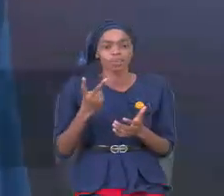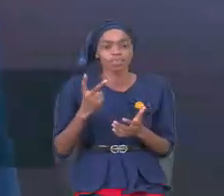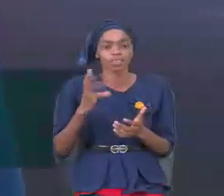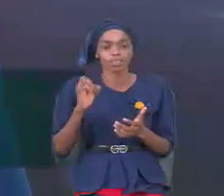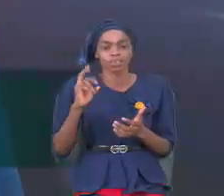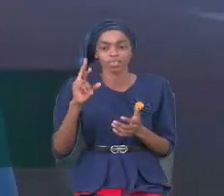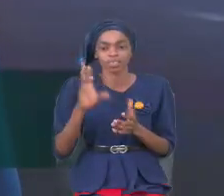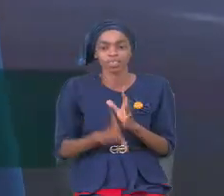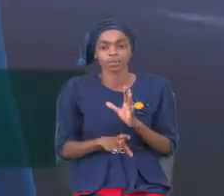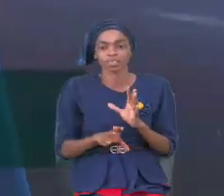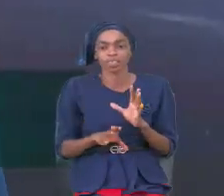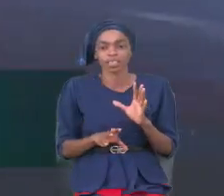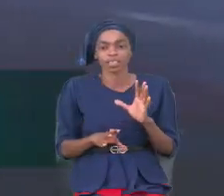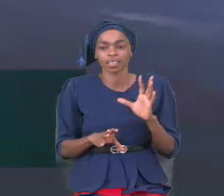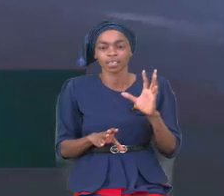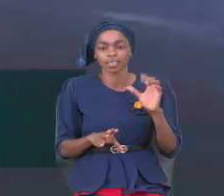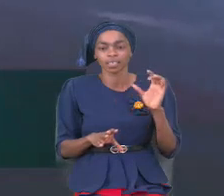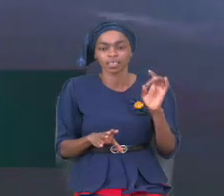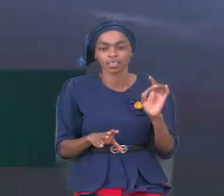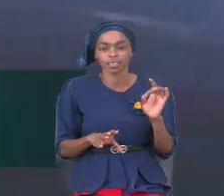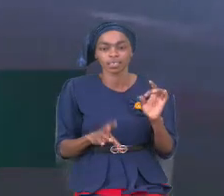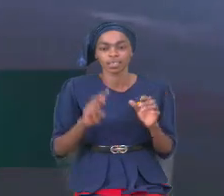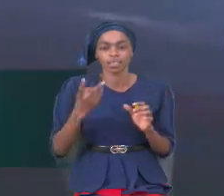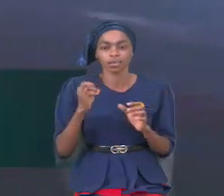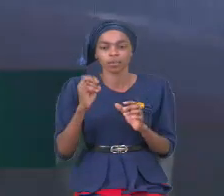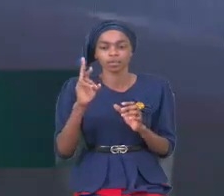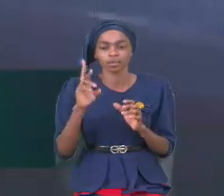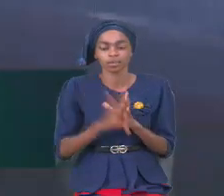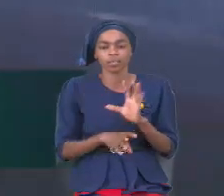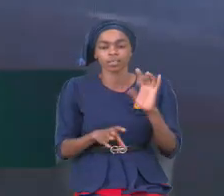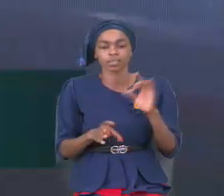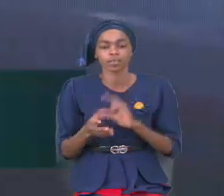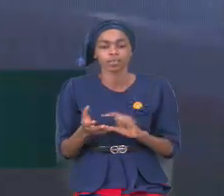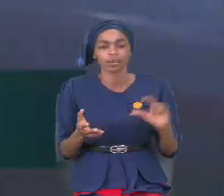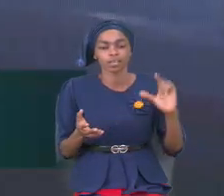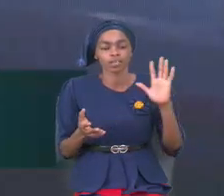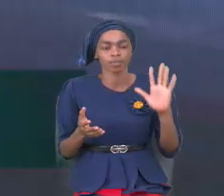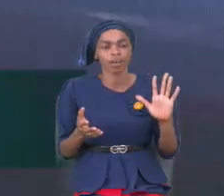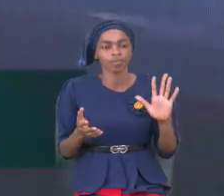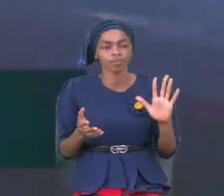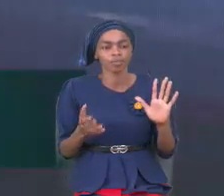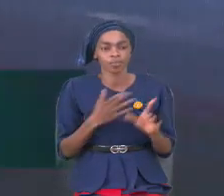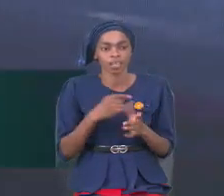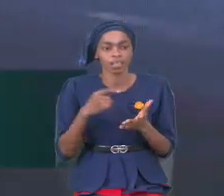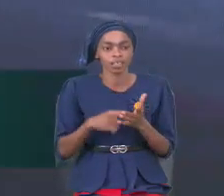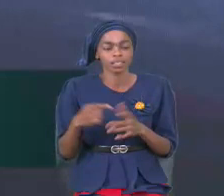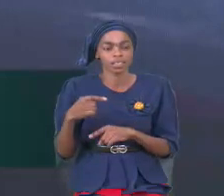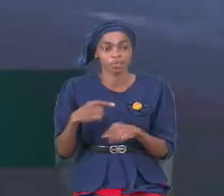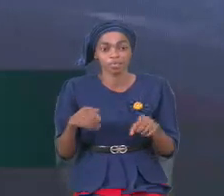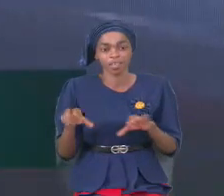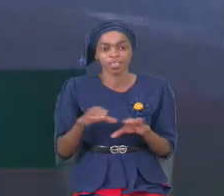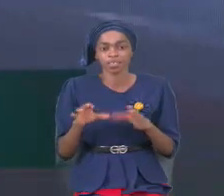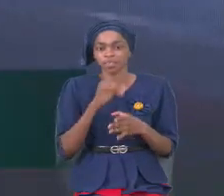2 Corinthians chapter 8, reading from verse 5. "And this they did, not as we hoped, but